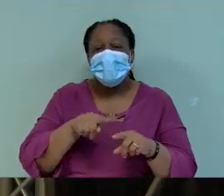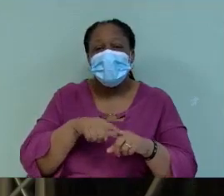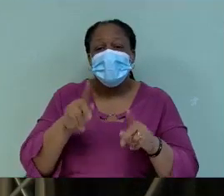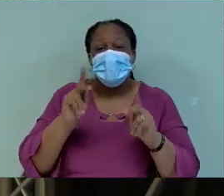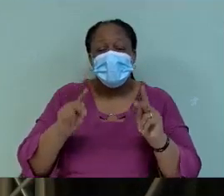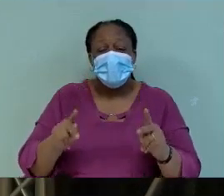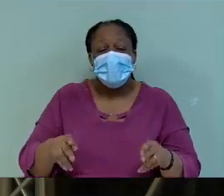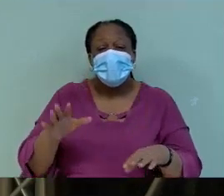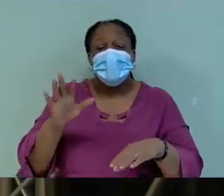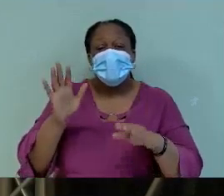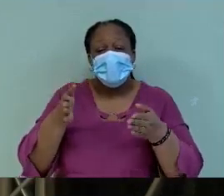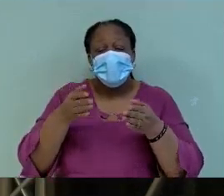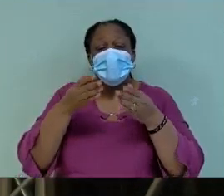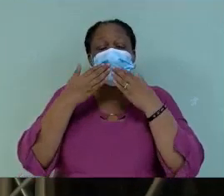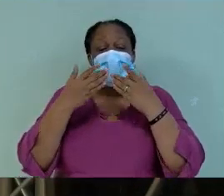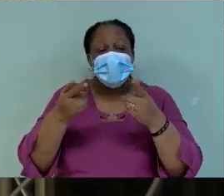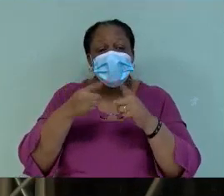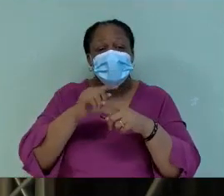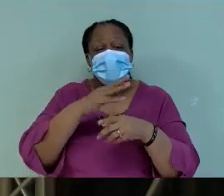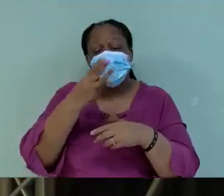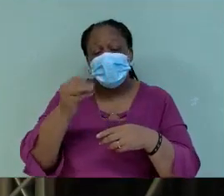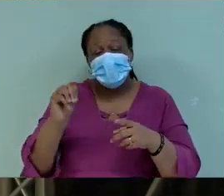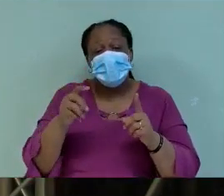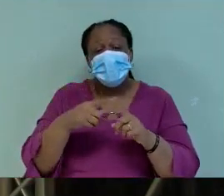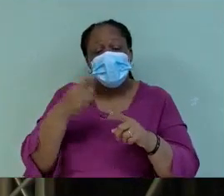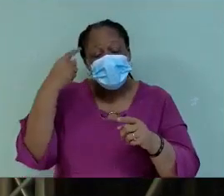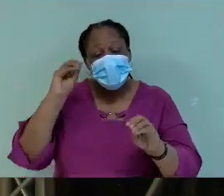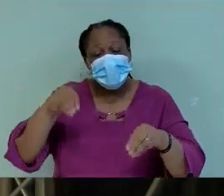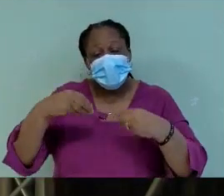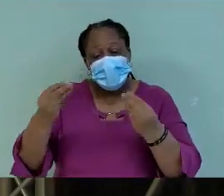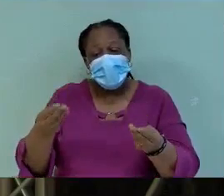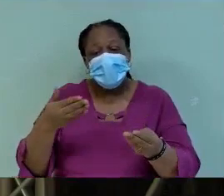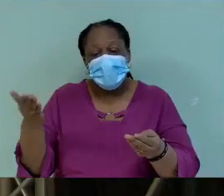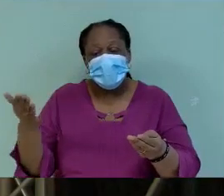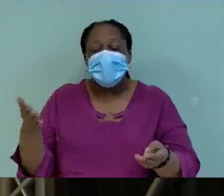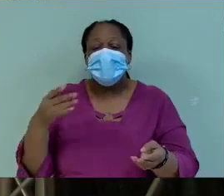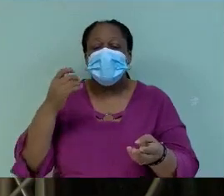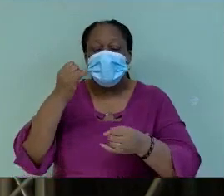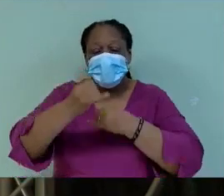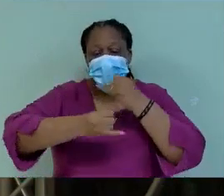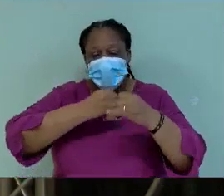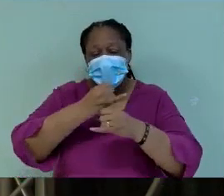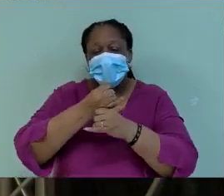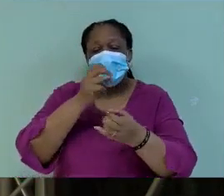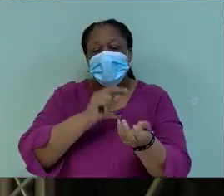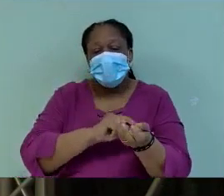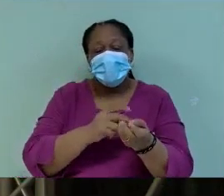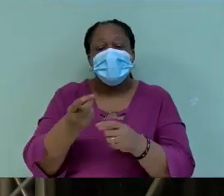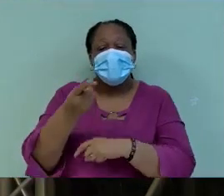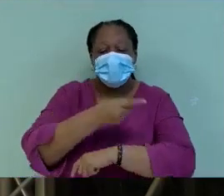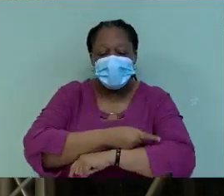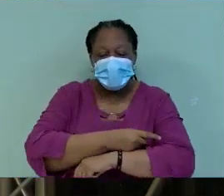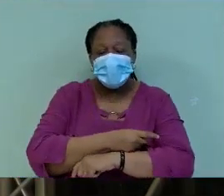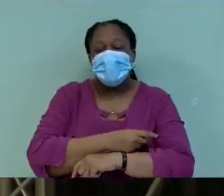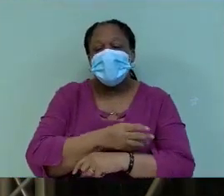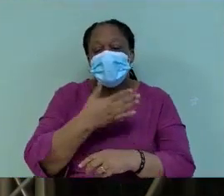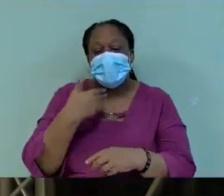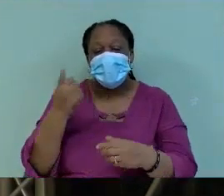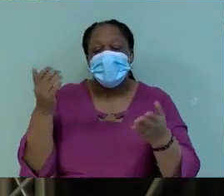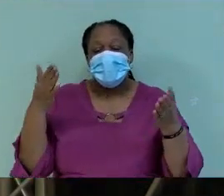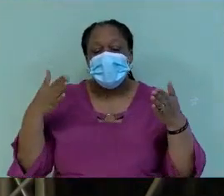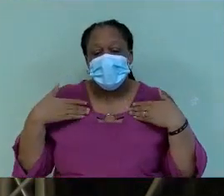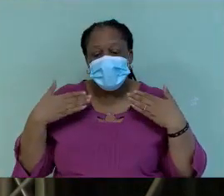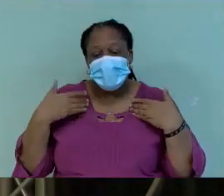you for your invaluable contributions and making International Nurses Day 2020 a year of the nurse and midwife a